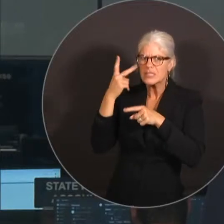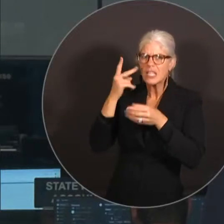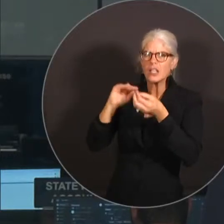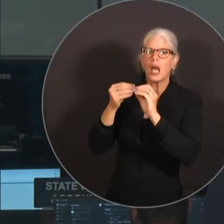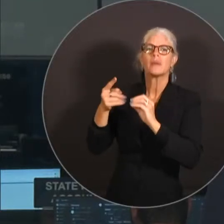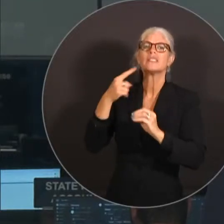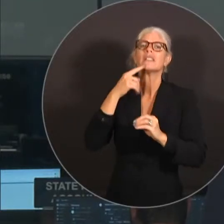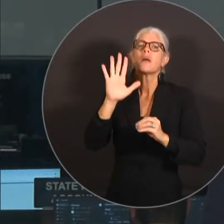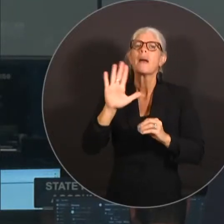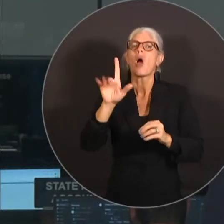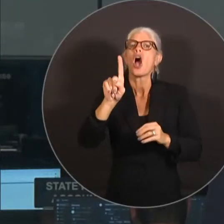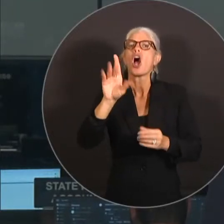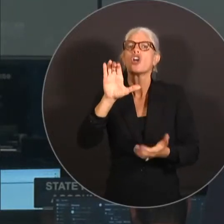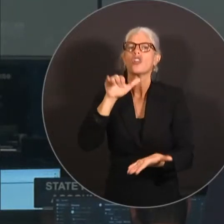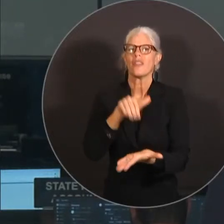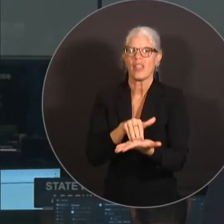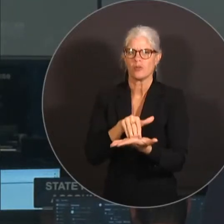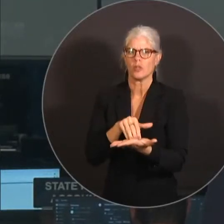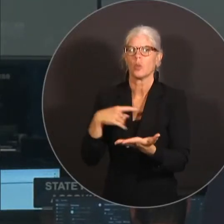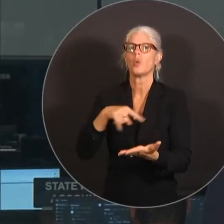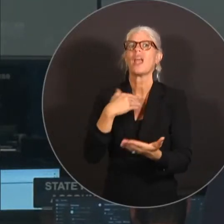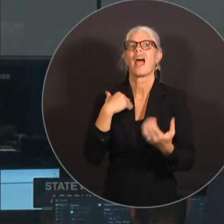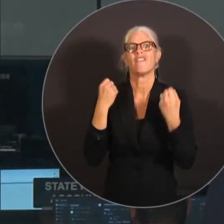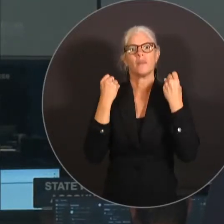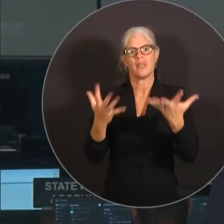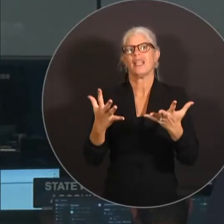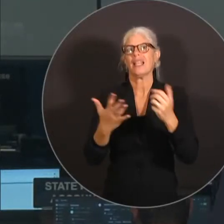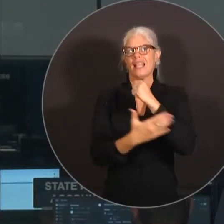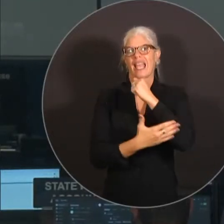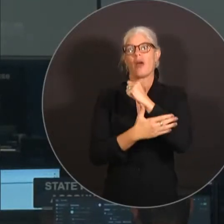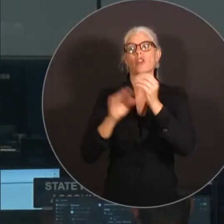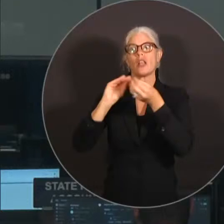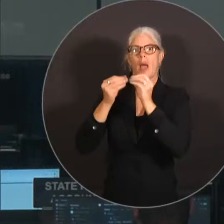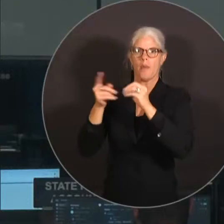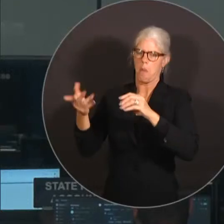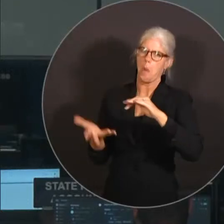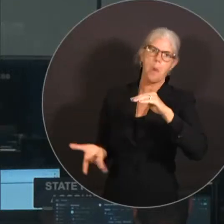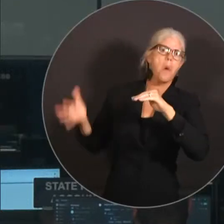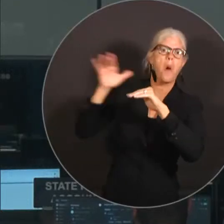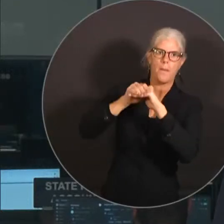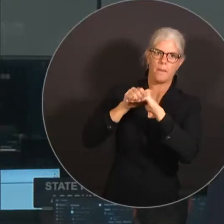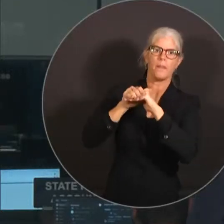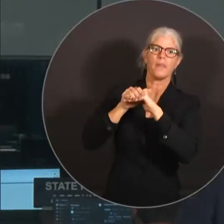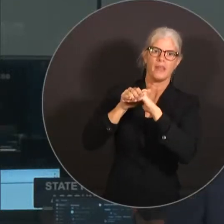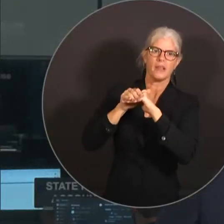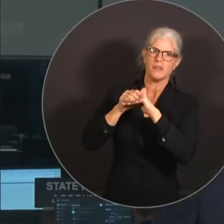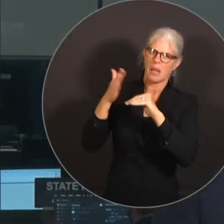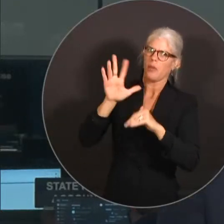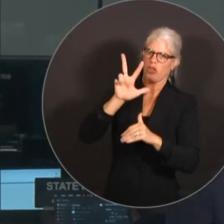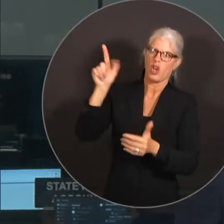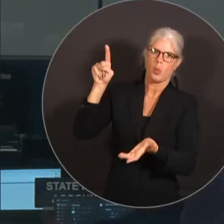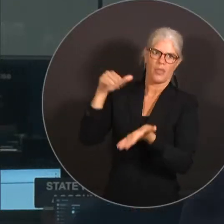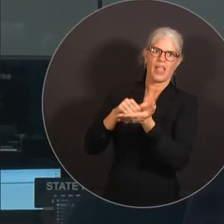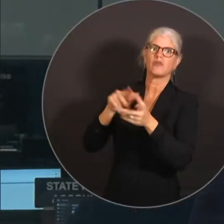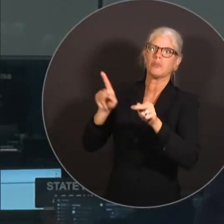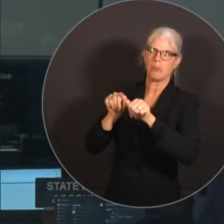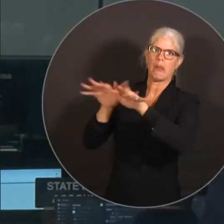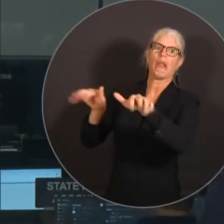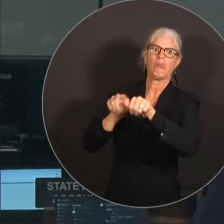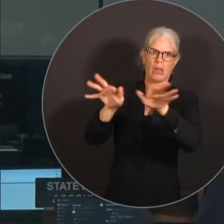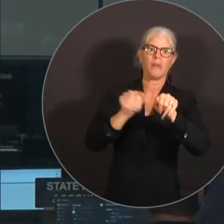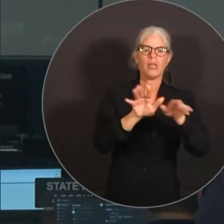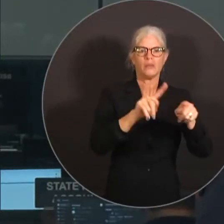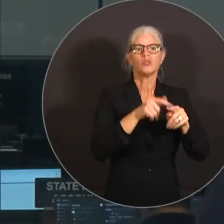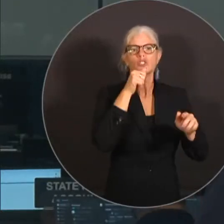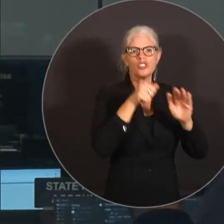to 100,000. We had a lot of counties that their numbers went up exponentially. Earlier today, we put 31,000 out there. But for